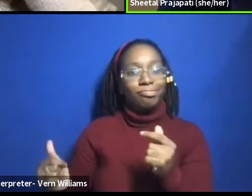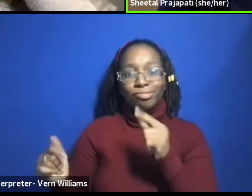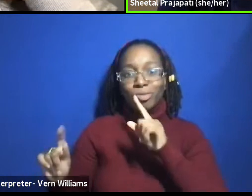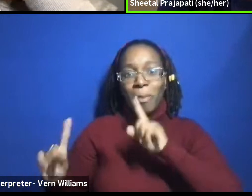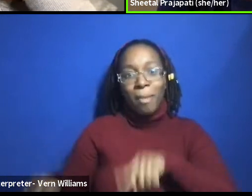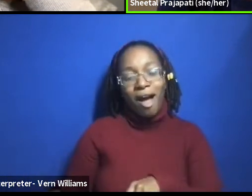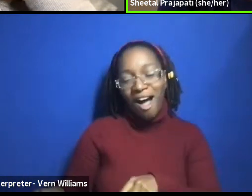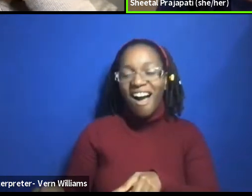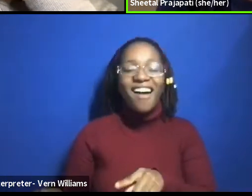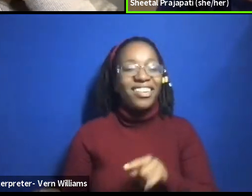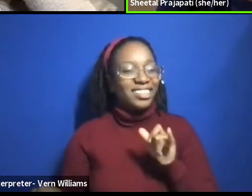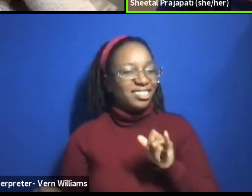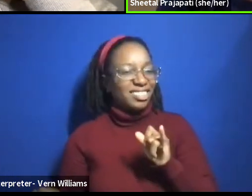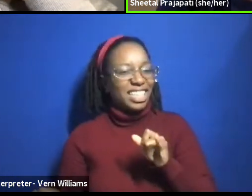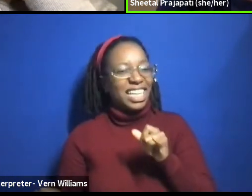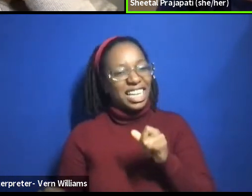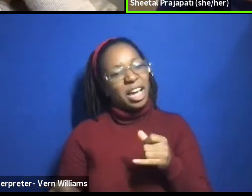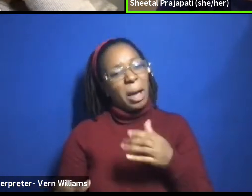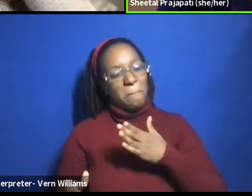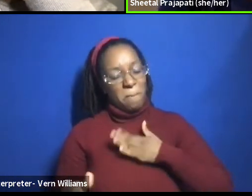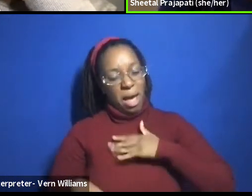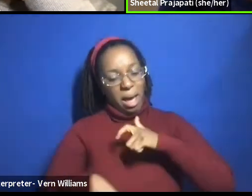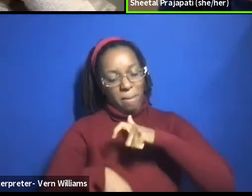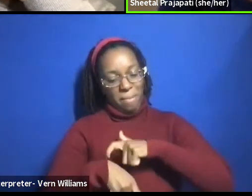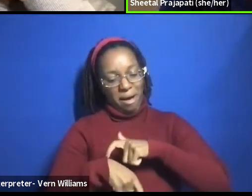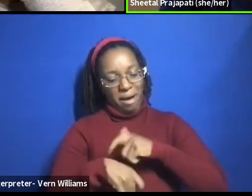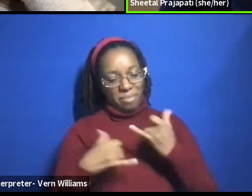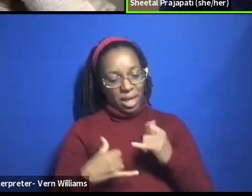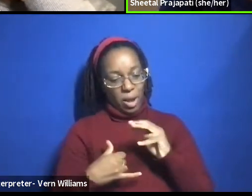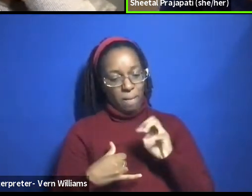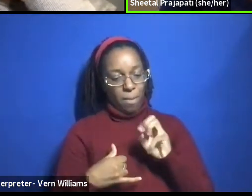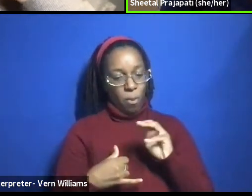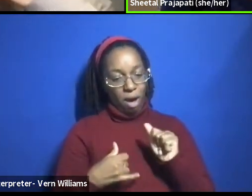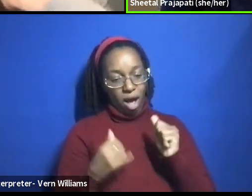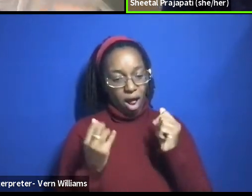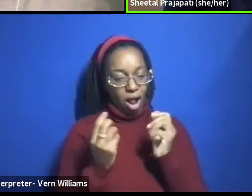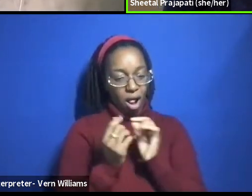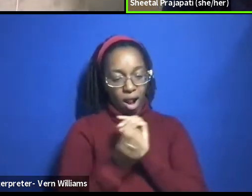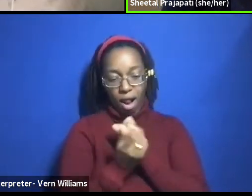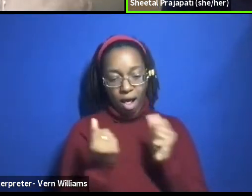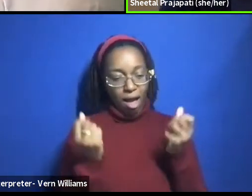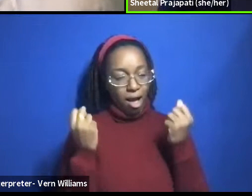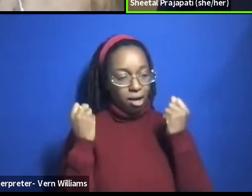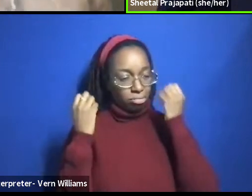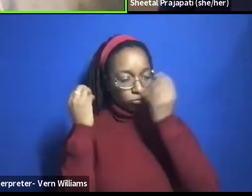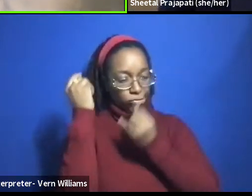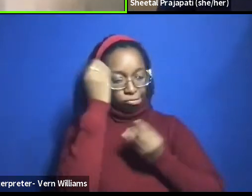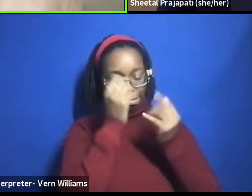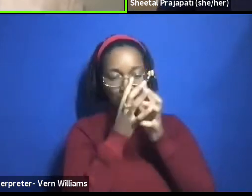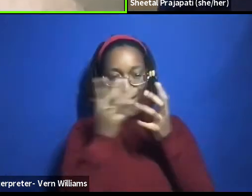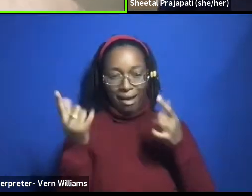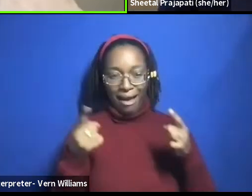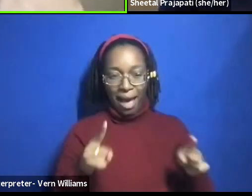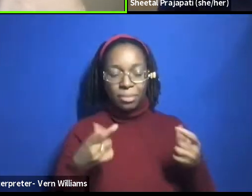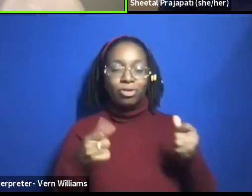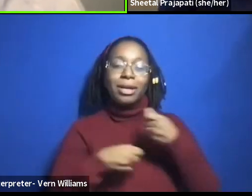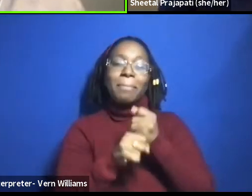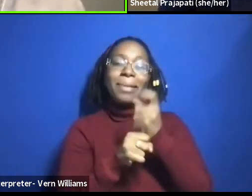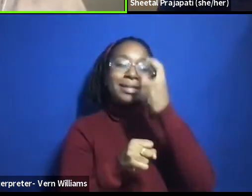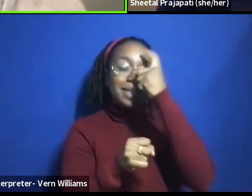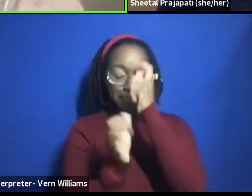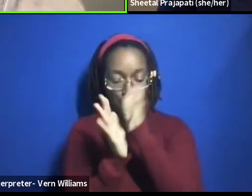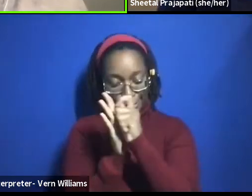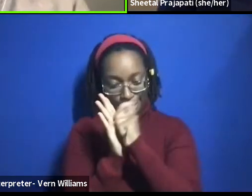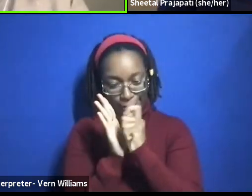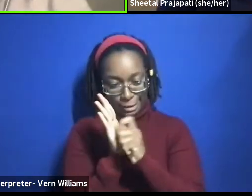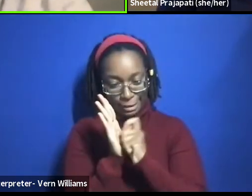part of this is trying to make sense of my time at MoMA. And I really liked thinking about this writing practice as a way to make sense of